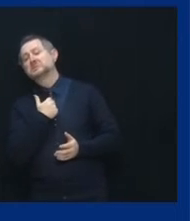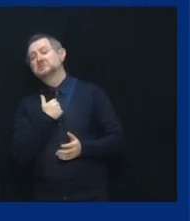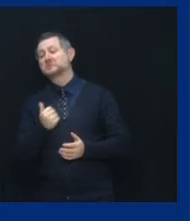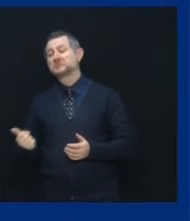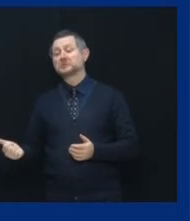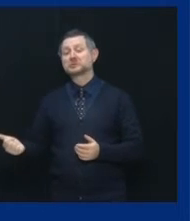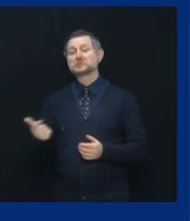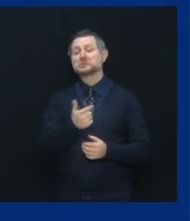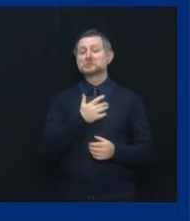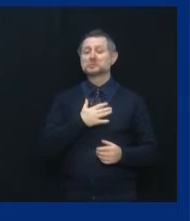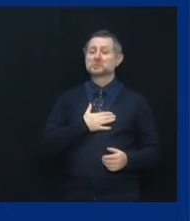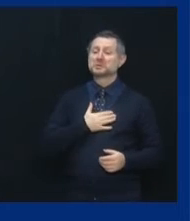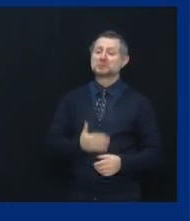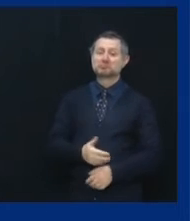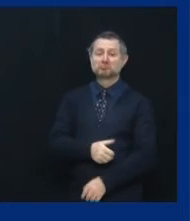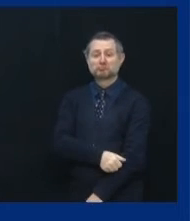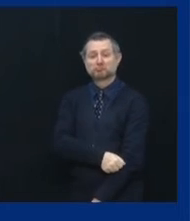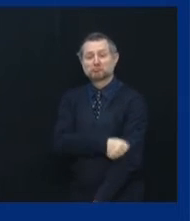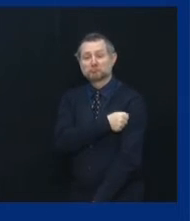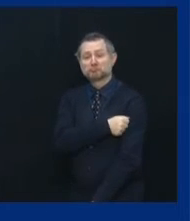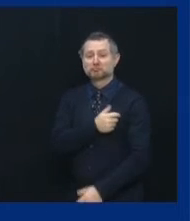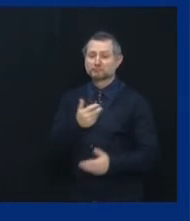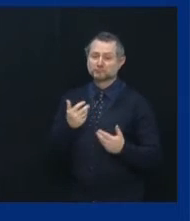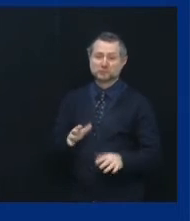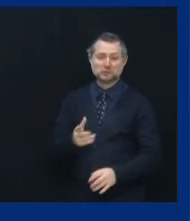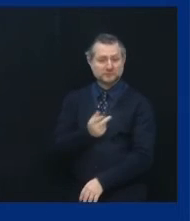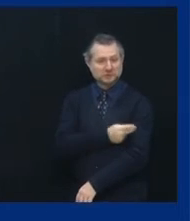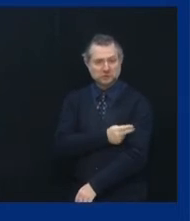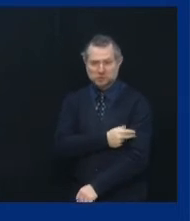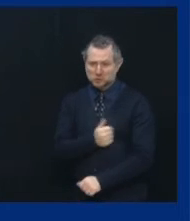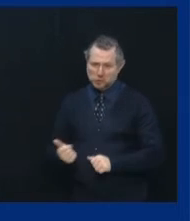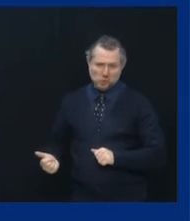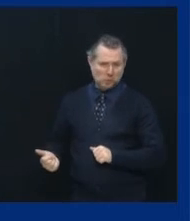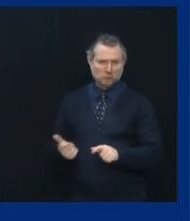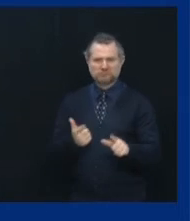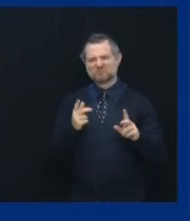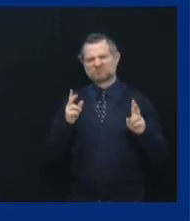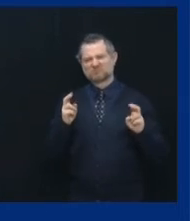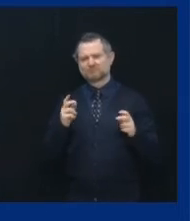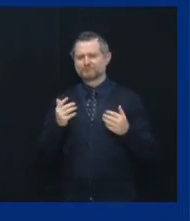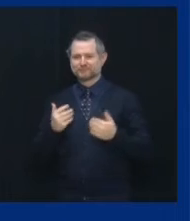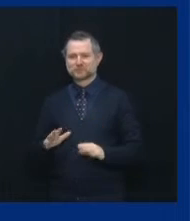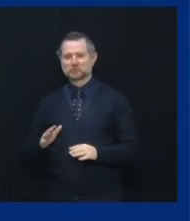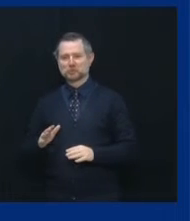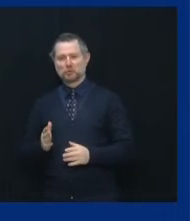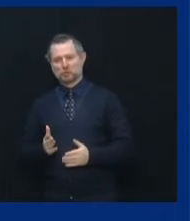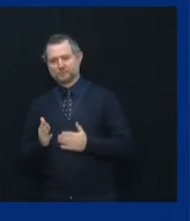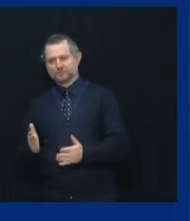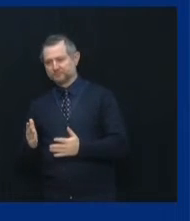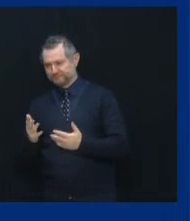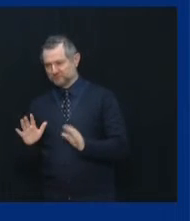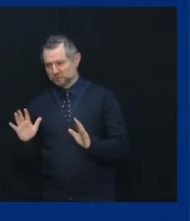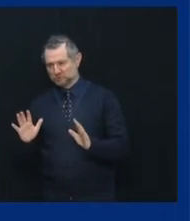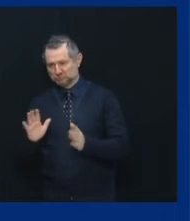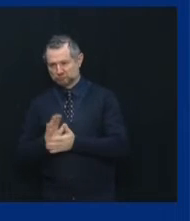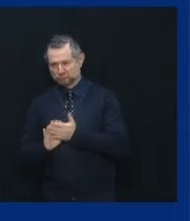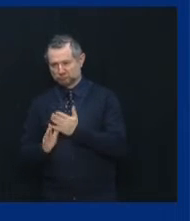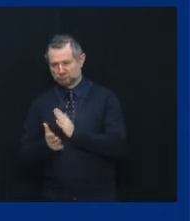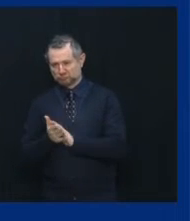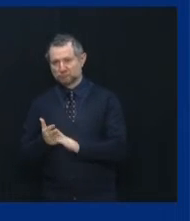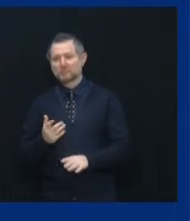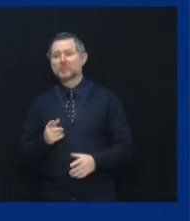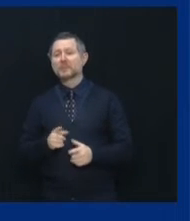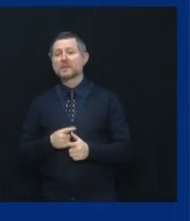it have been vaccinated or have had a chance to be vaccinated, then you would have